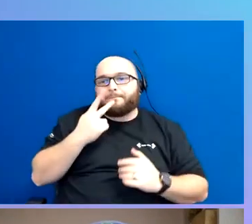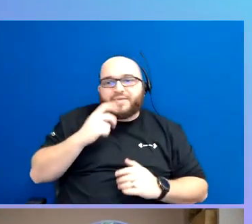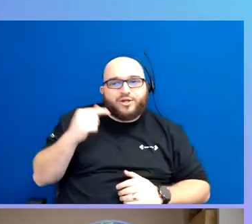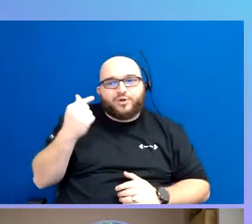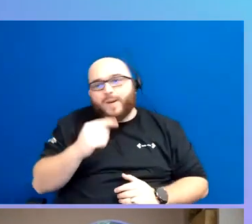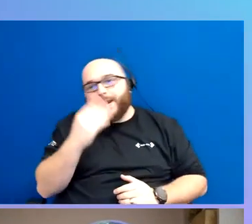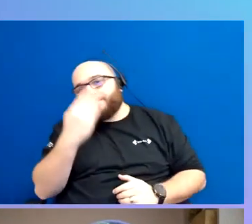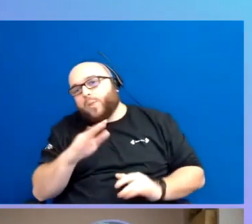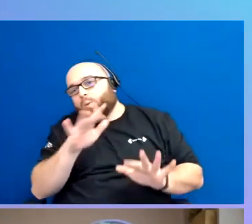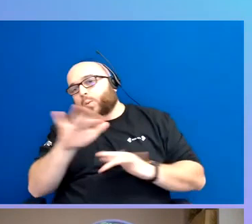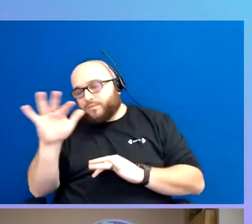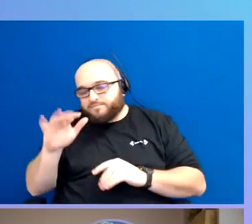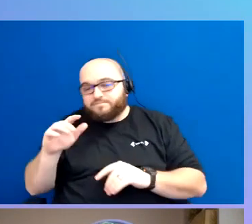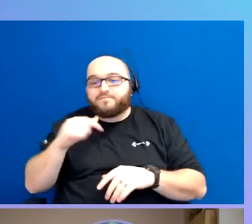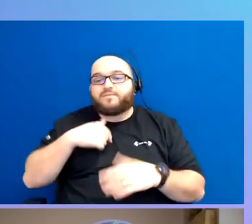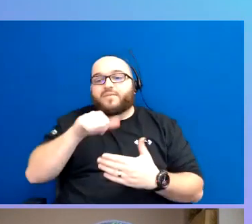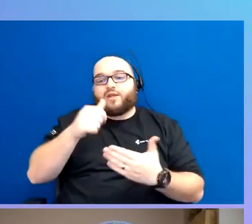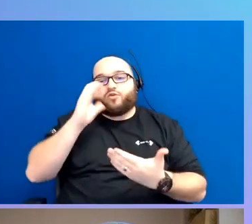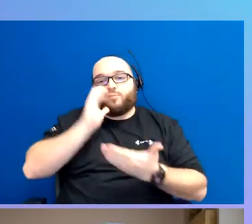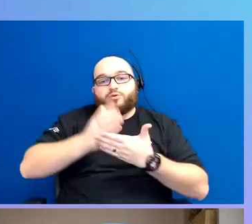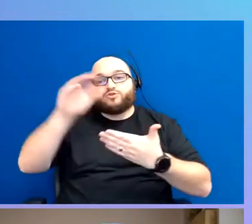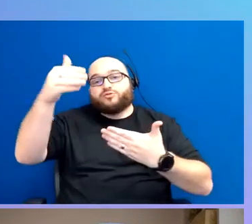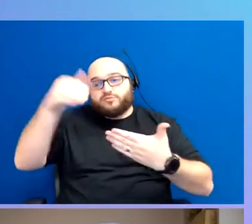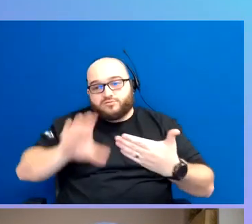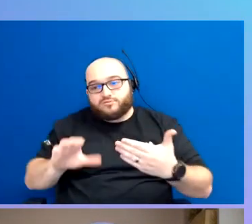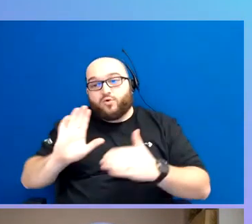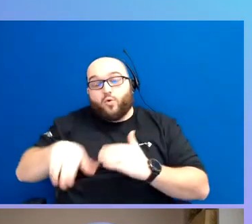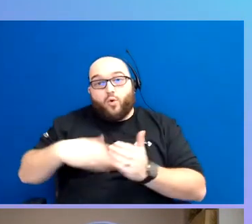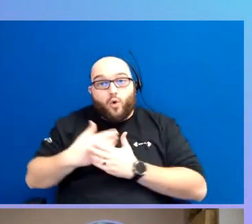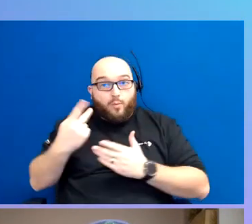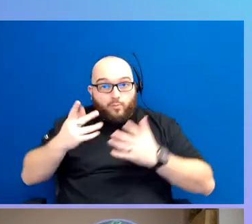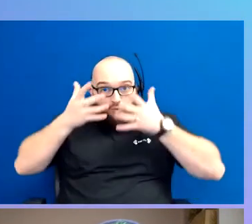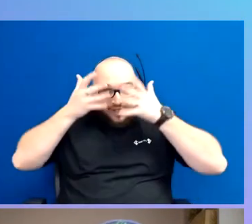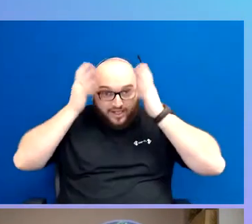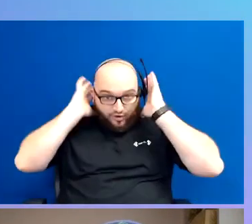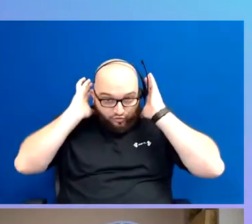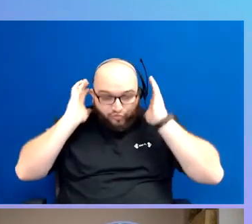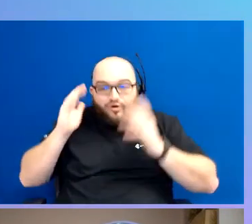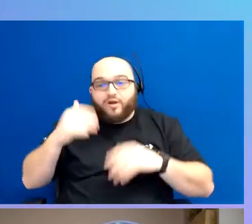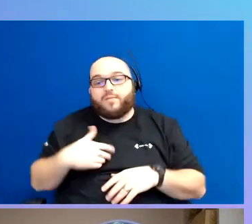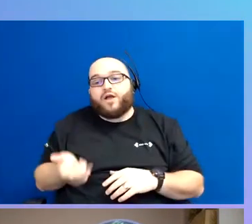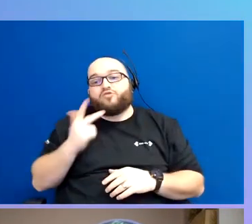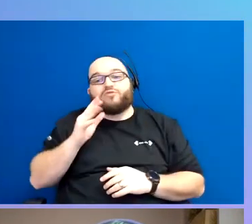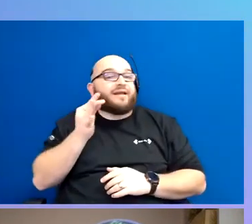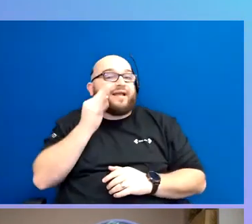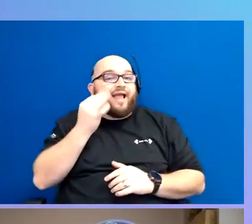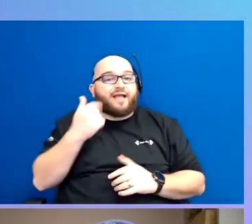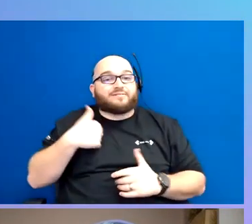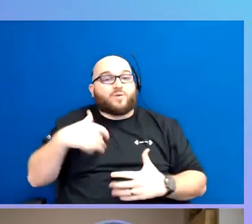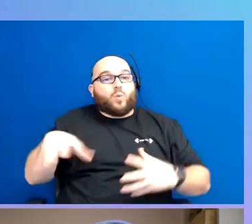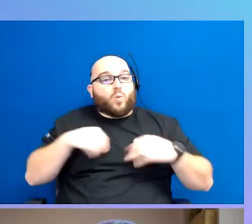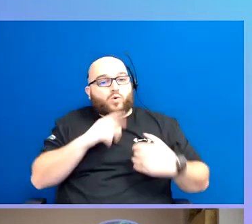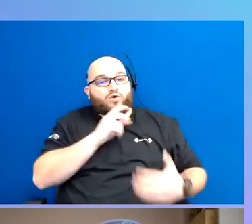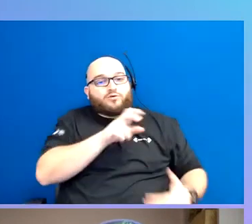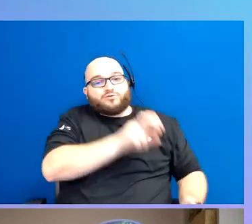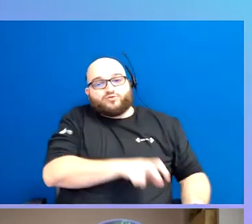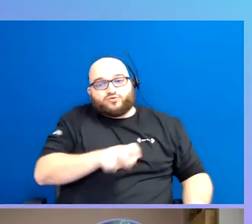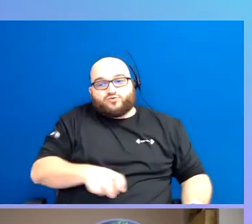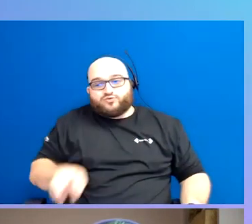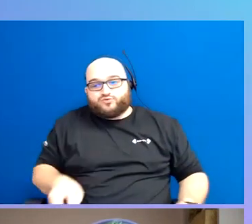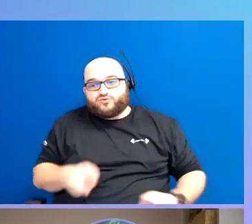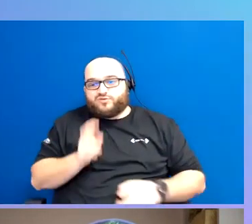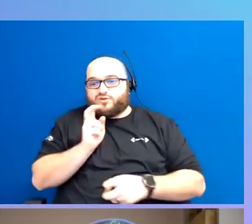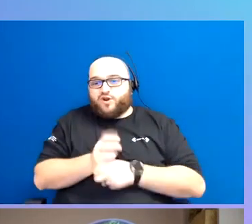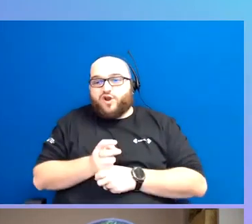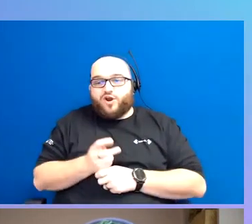blue. And then I have another photo of me with all purple hair, and my 3 cats are sitting on my lap. It's kind of difficult to get